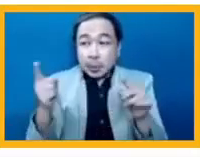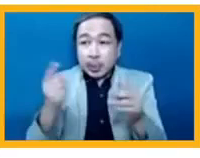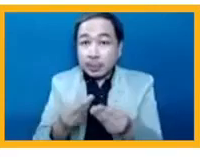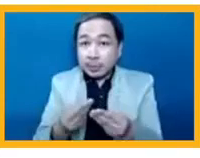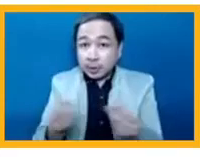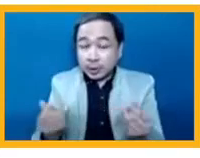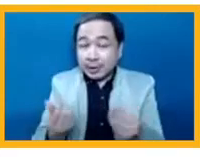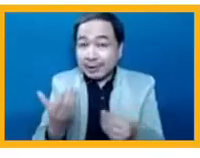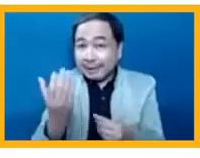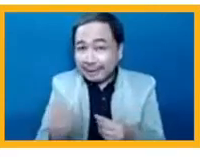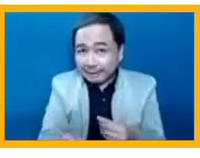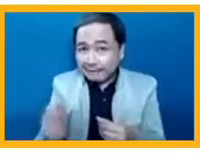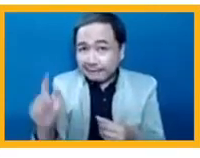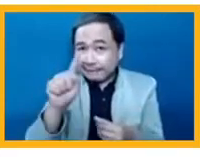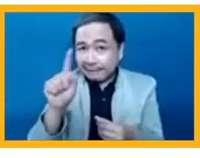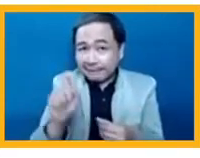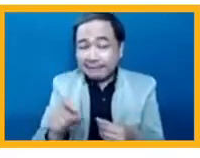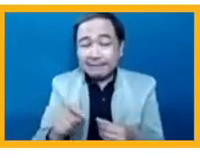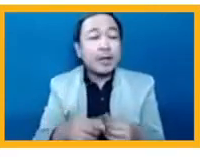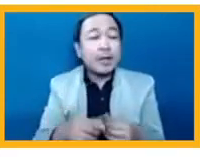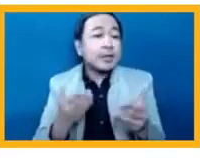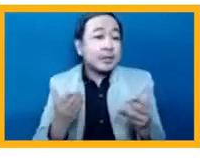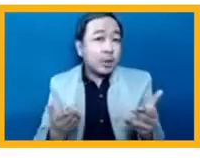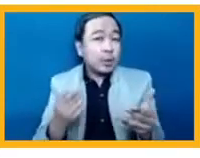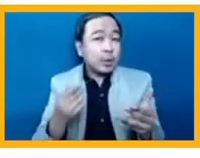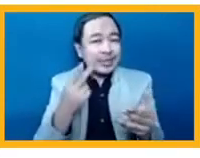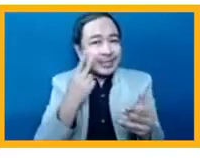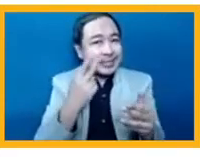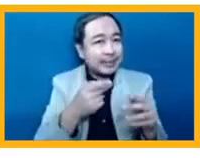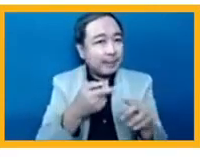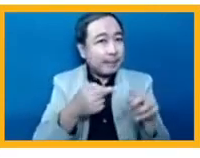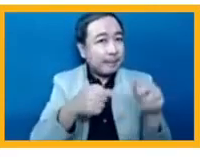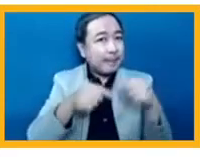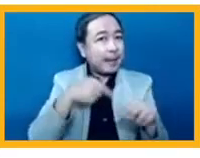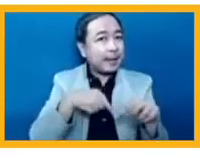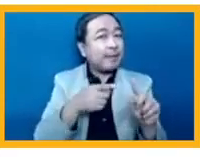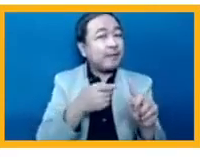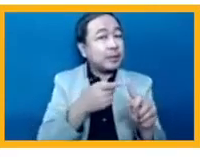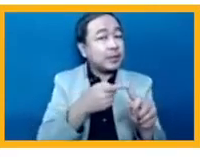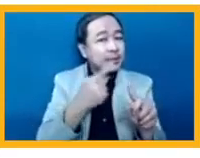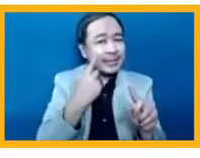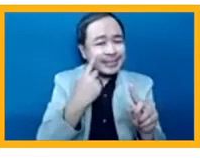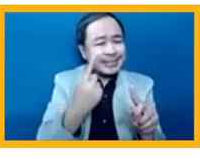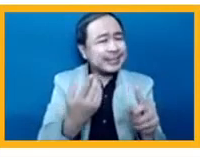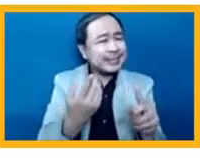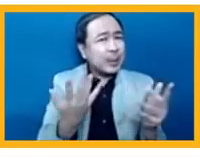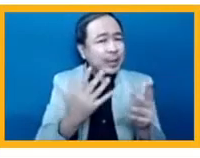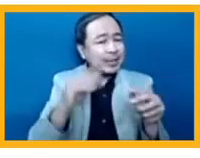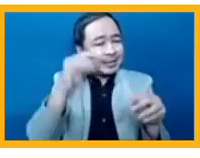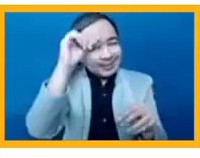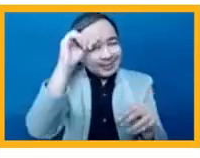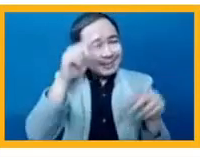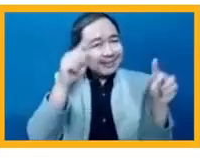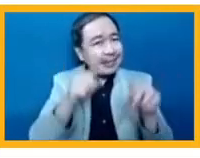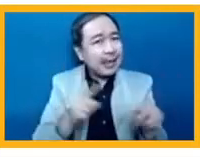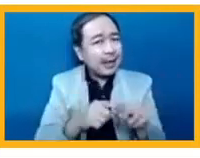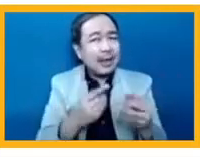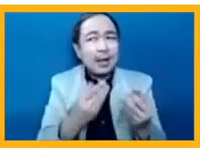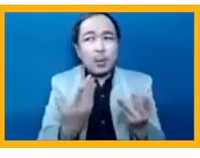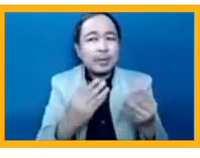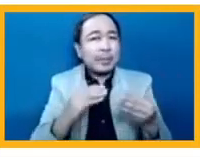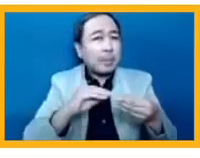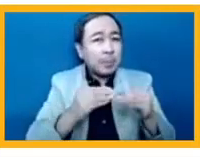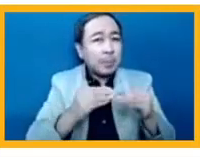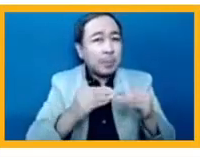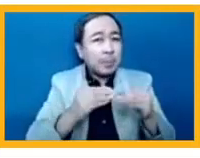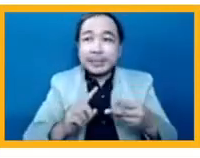going back to the example, since the gap identified in India was a need for effective remediation, one may decide to adopt personalized adaptive